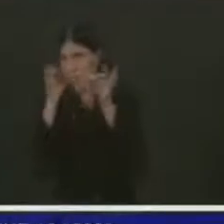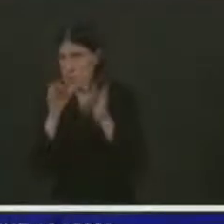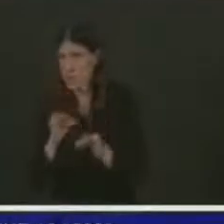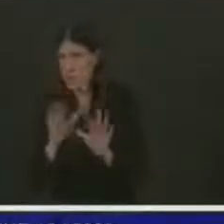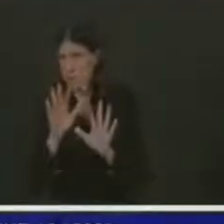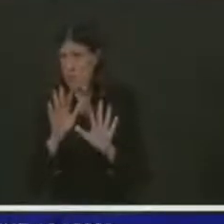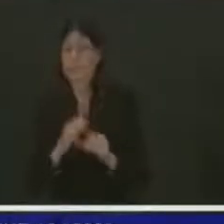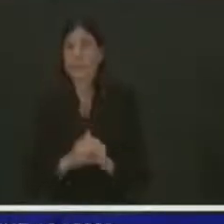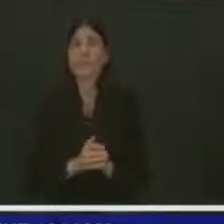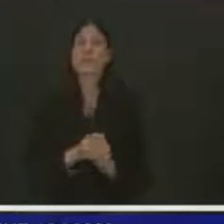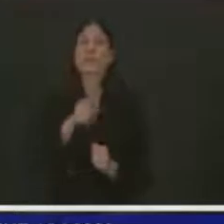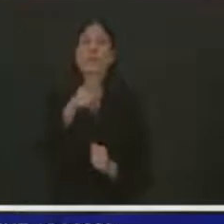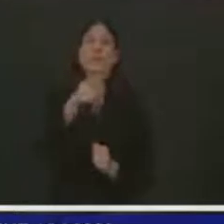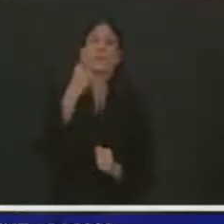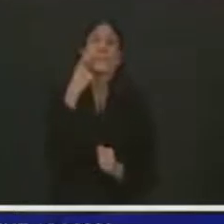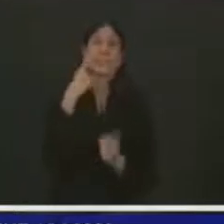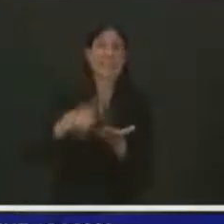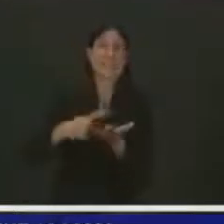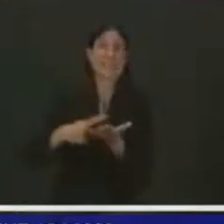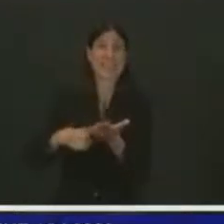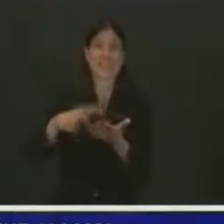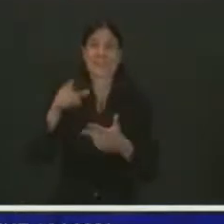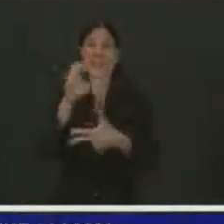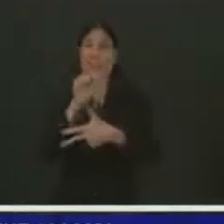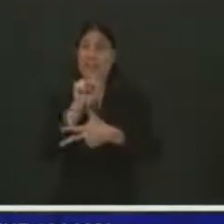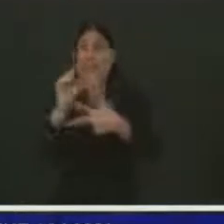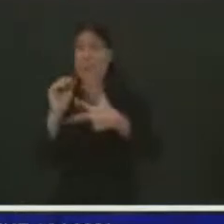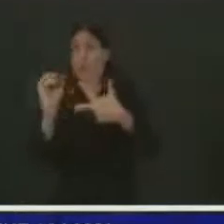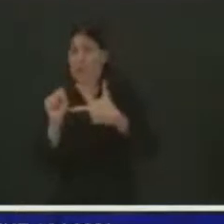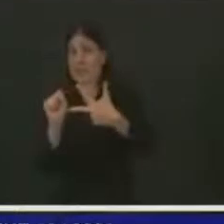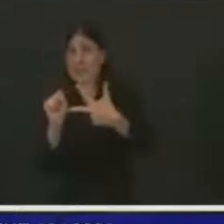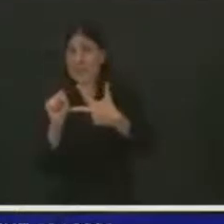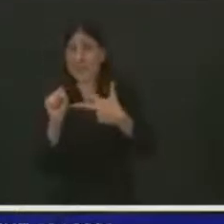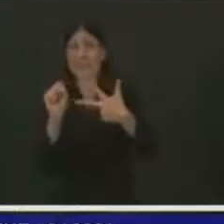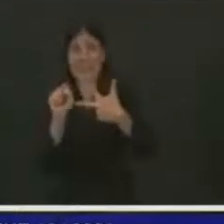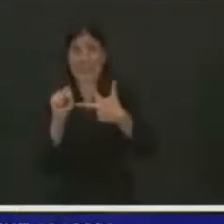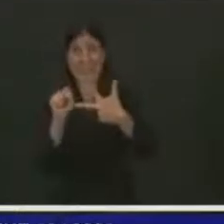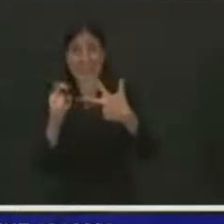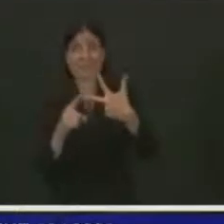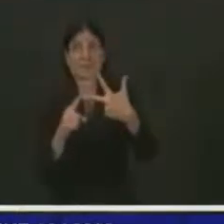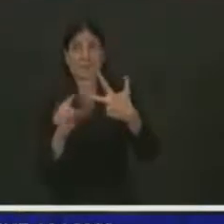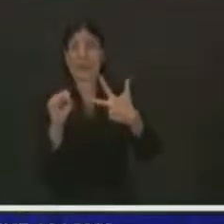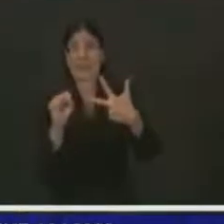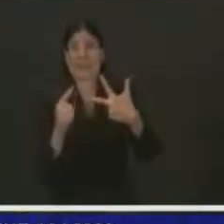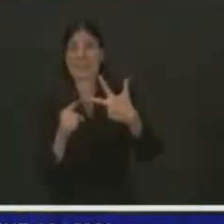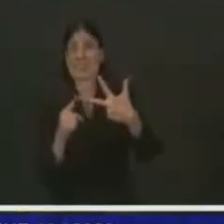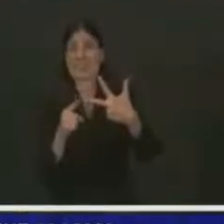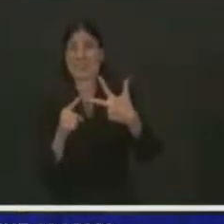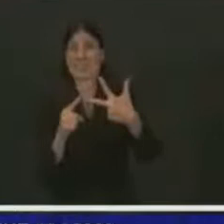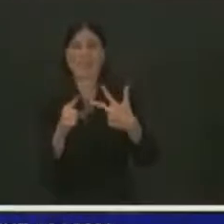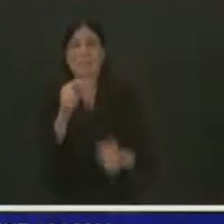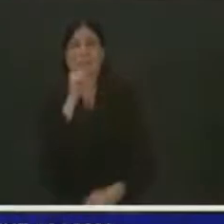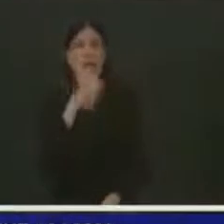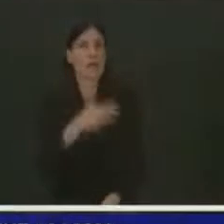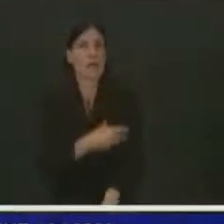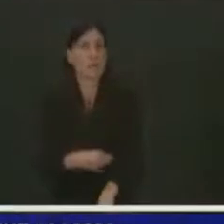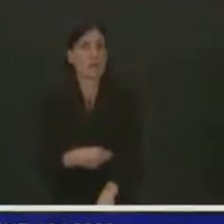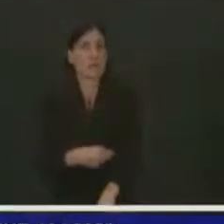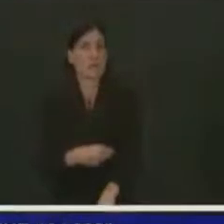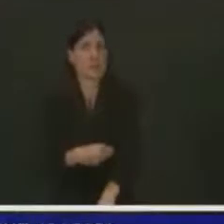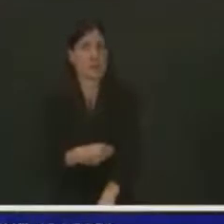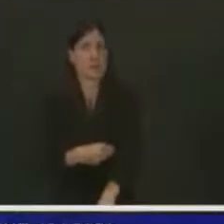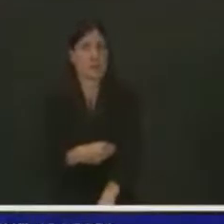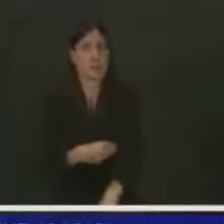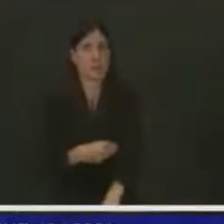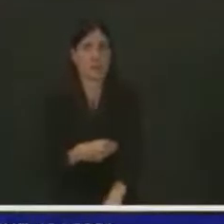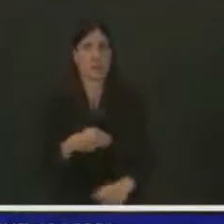of testing that we are encouraging high contact workers to go get is not a serology test right now. That is a PCR test, and